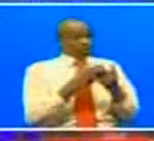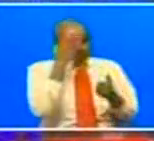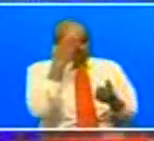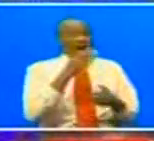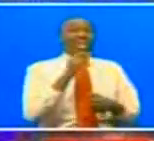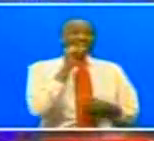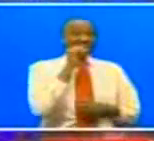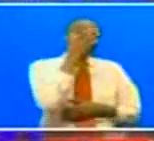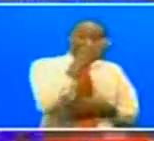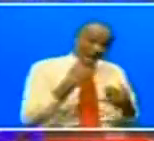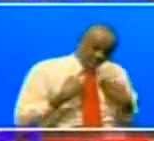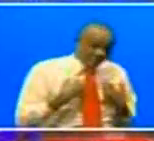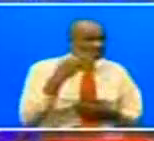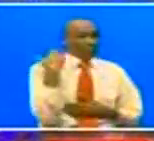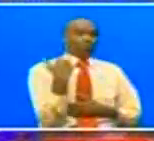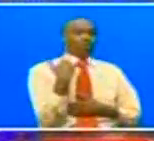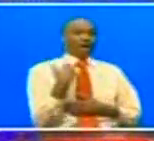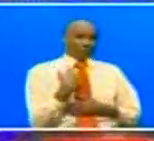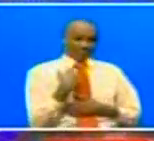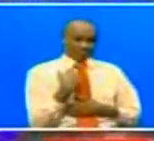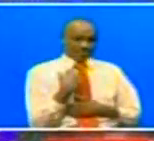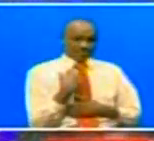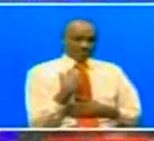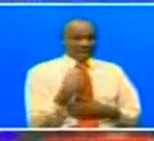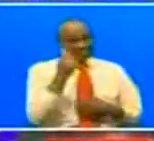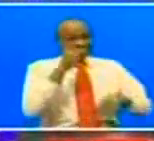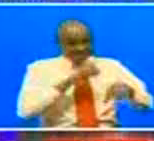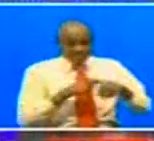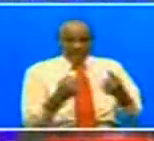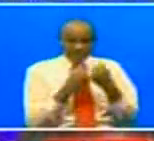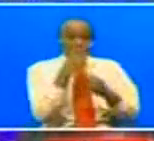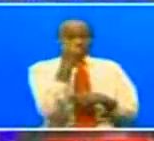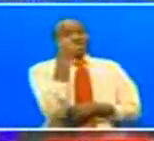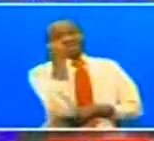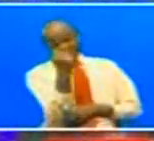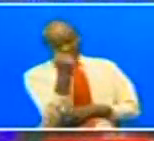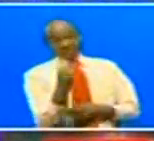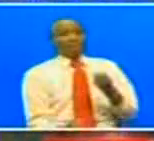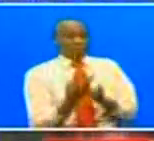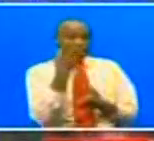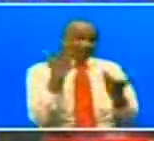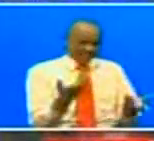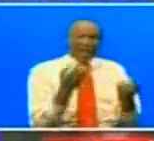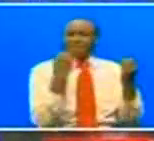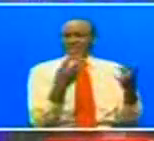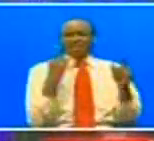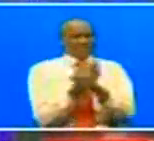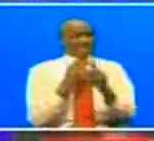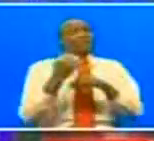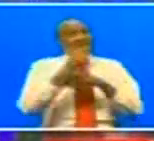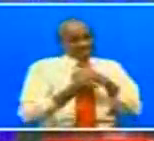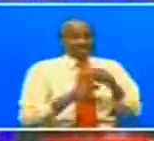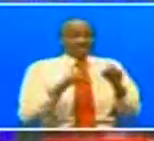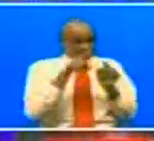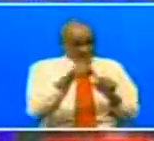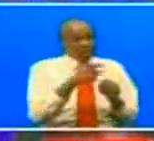in the UK, the 7/7 bombings, we call them, on the underground in 2005. You see many other countries facing this sort of